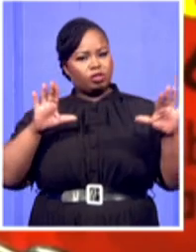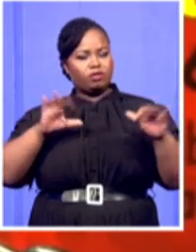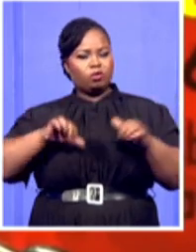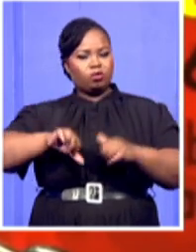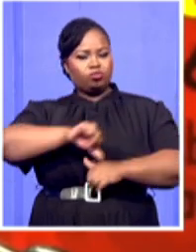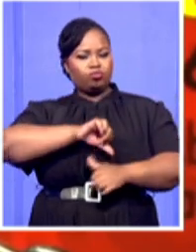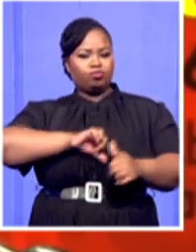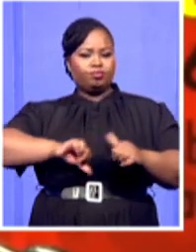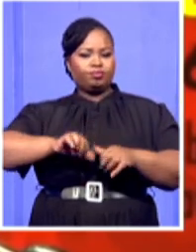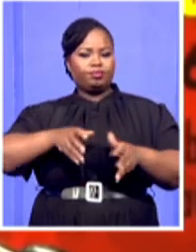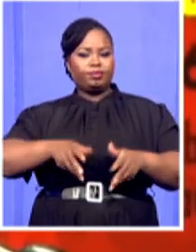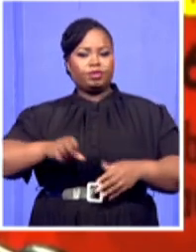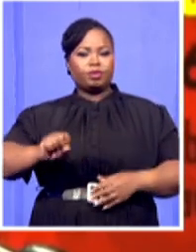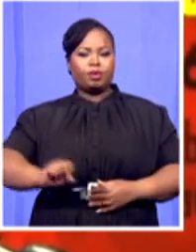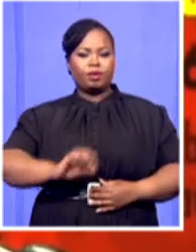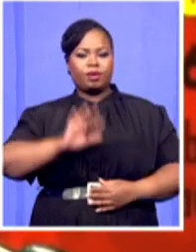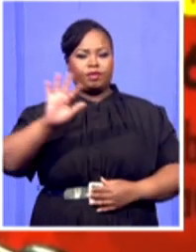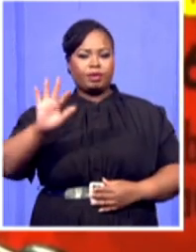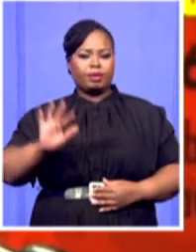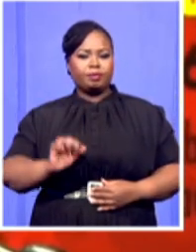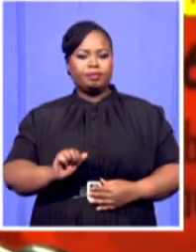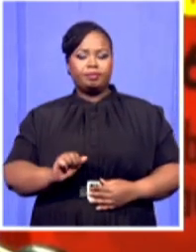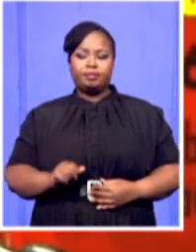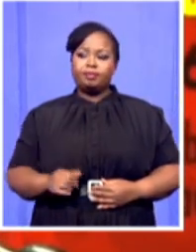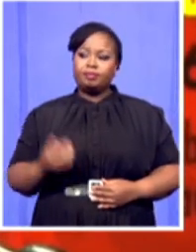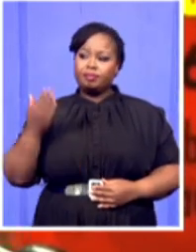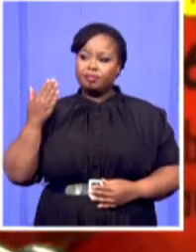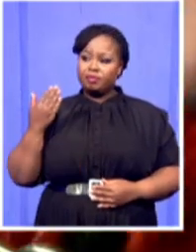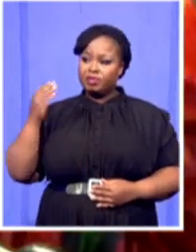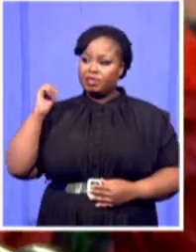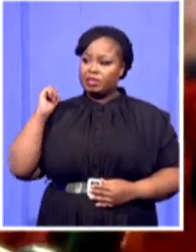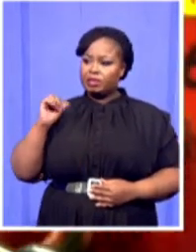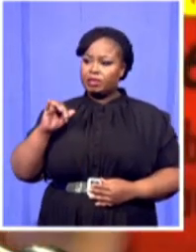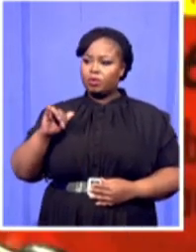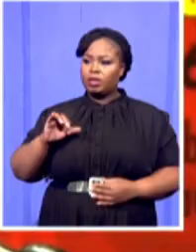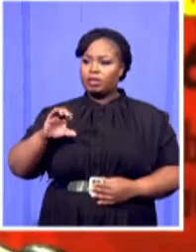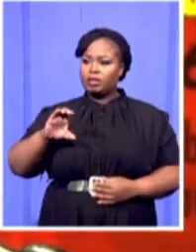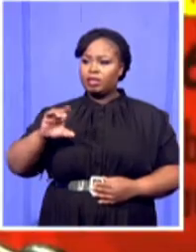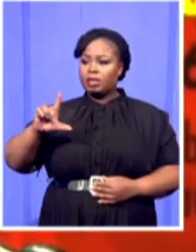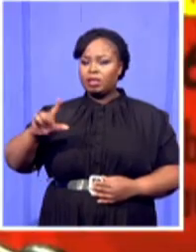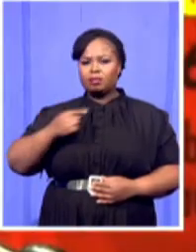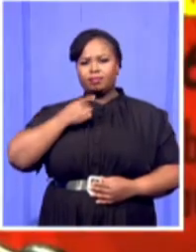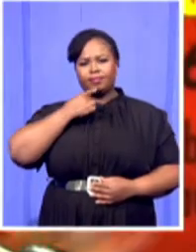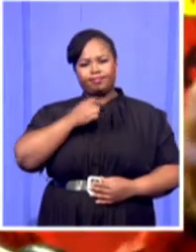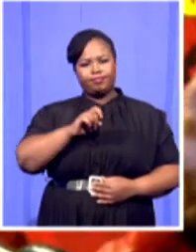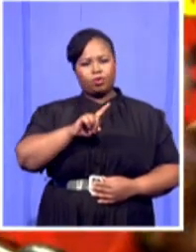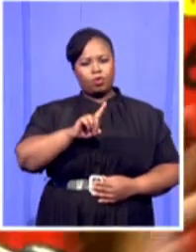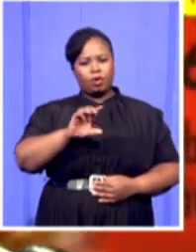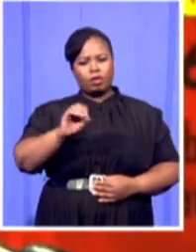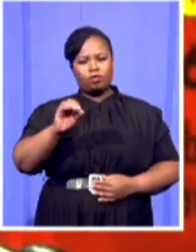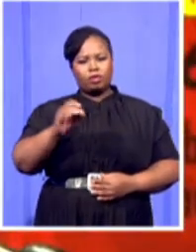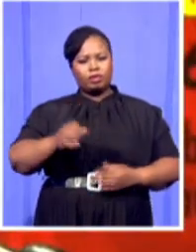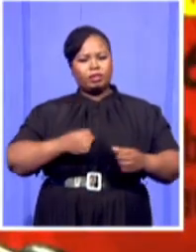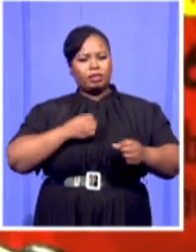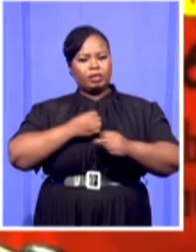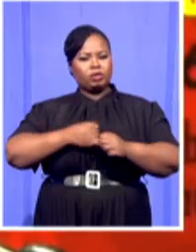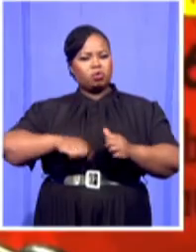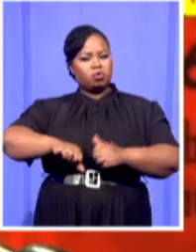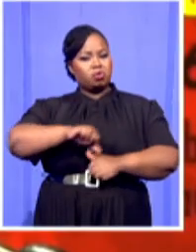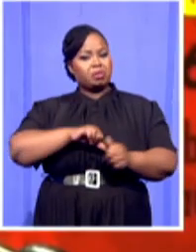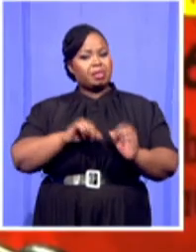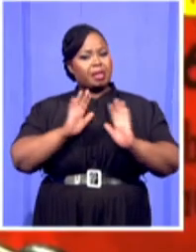South Africa. The YCL was singing izolo, isithi 100 years socialism